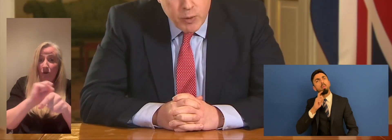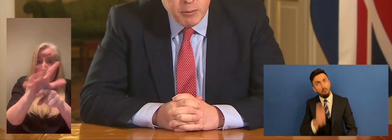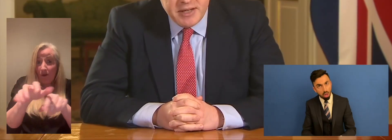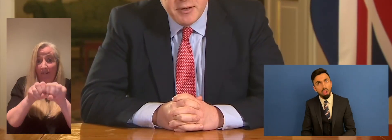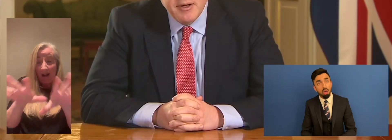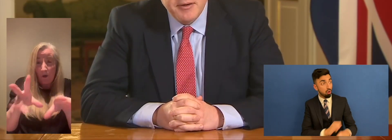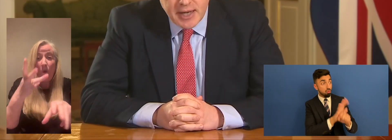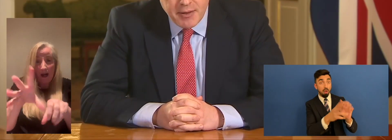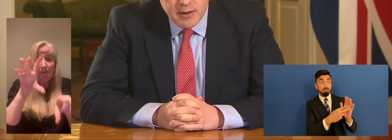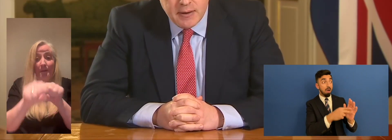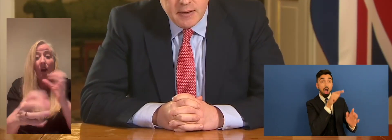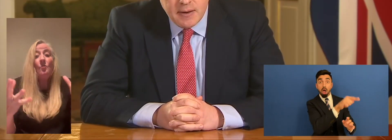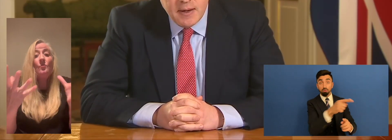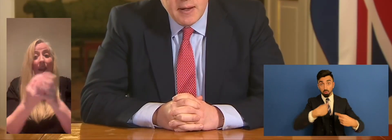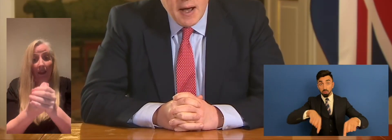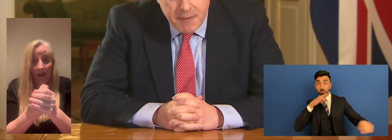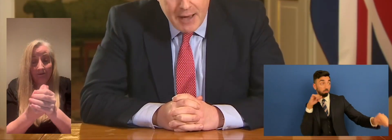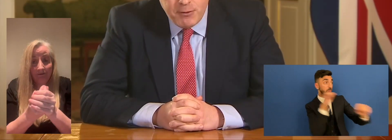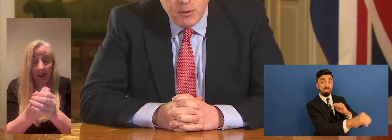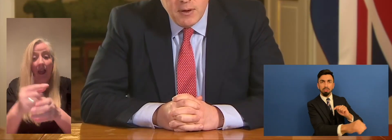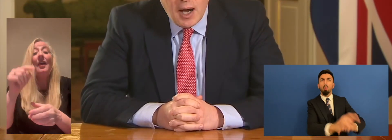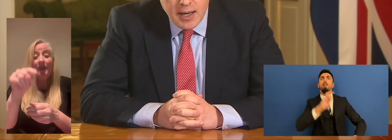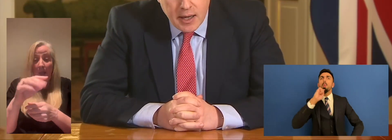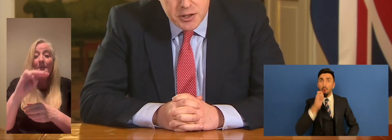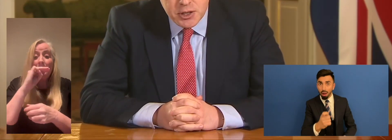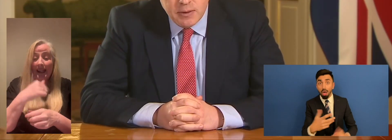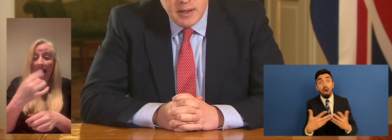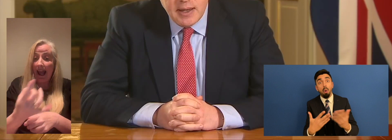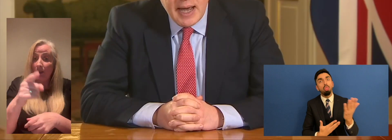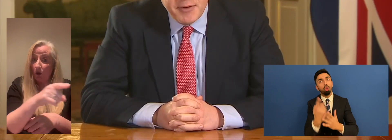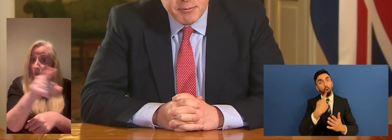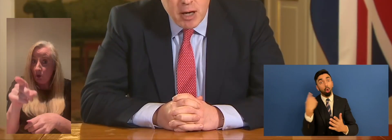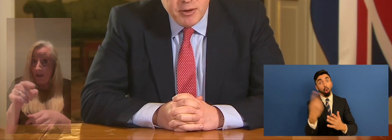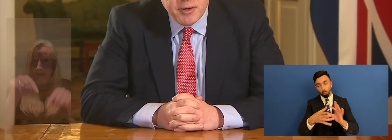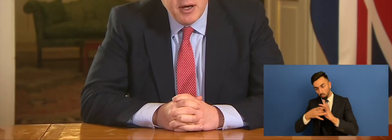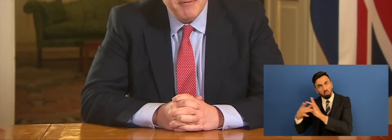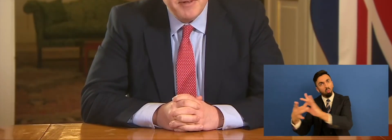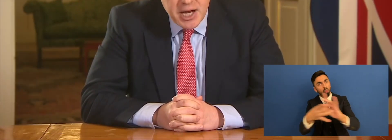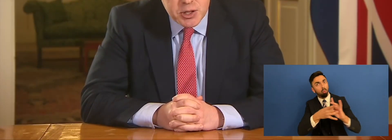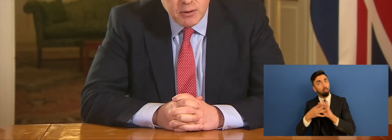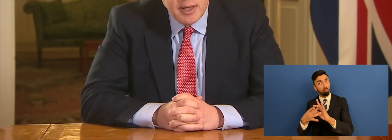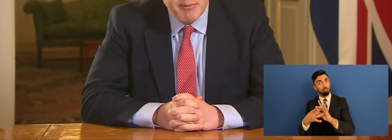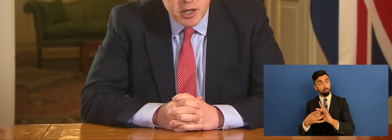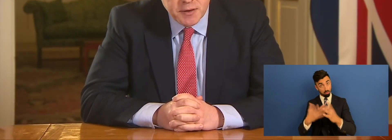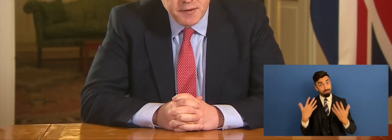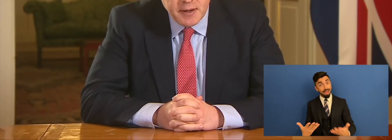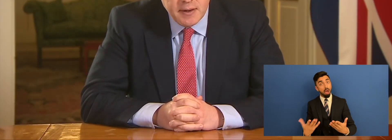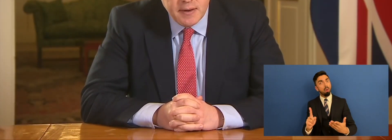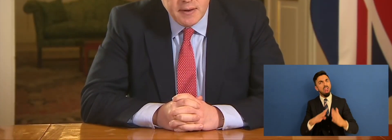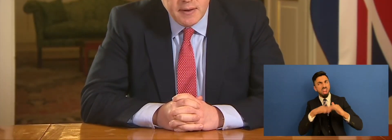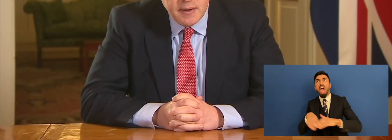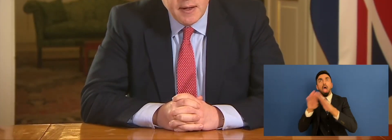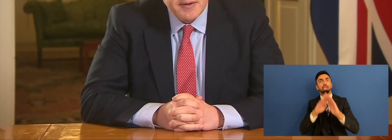and we will beat it together. And therefore, I urge you at this moment of national